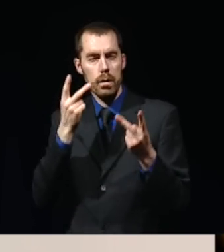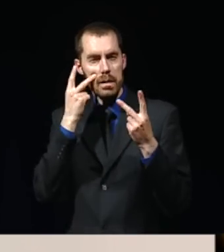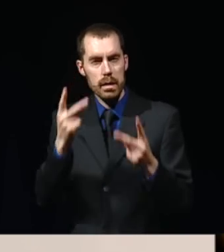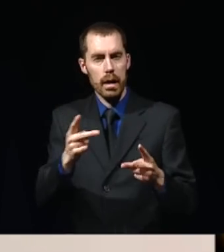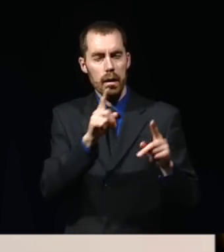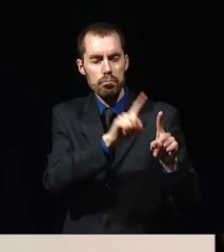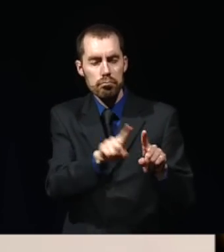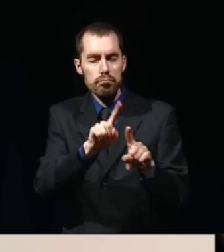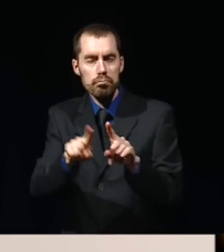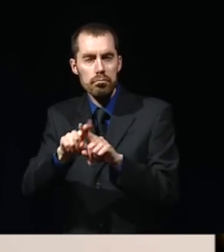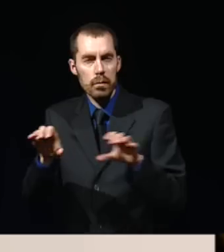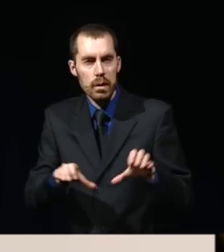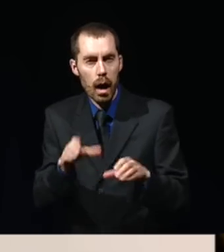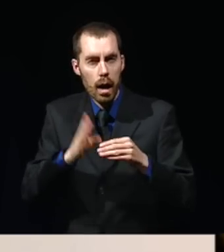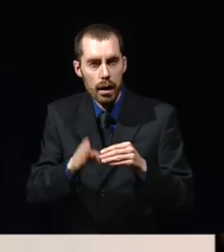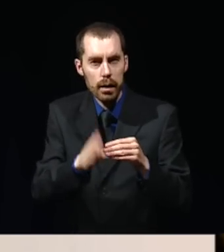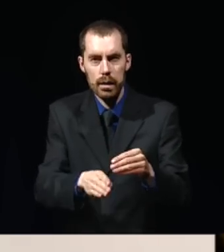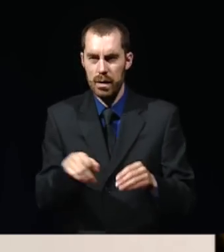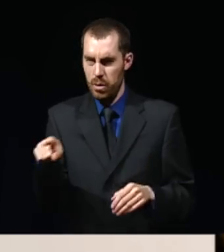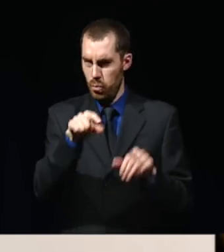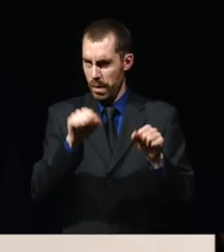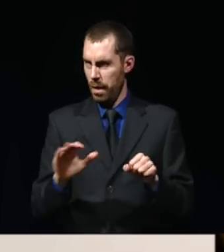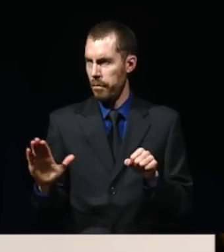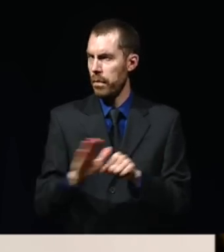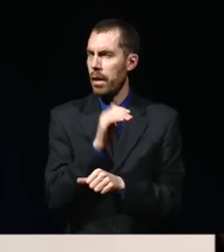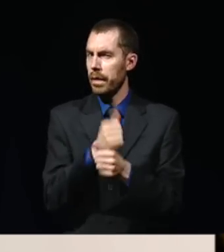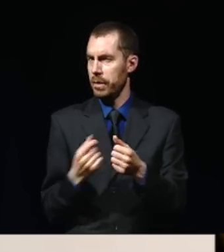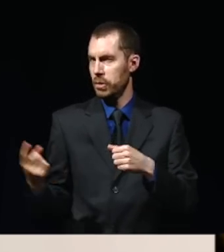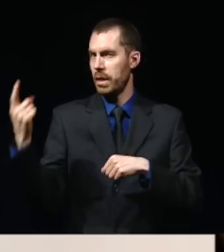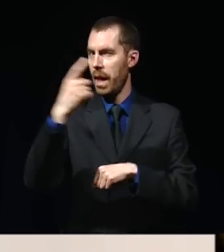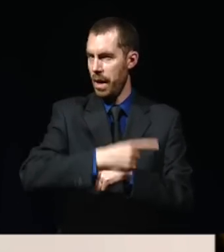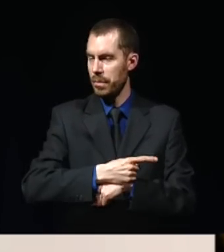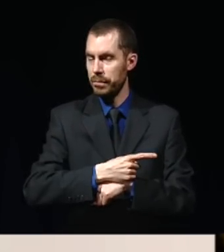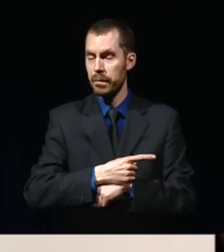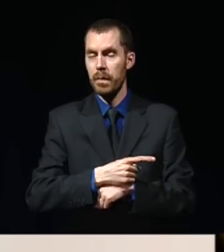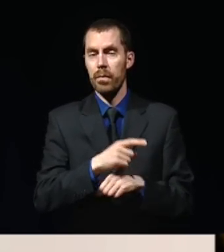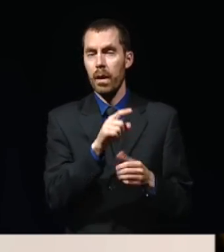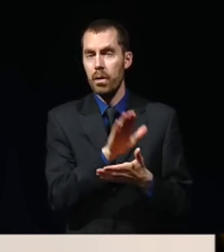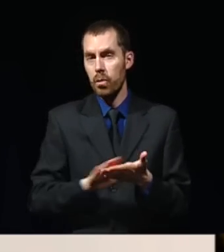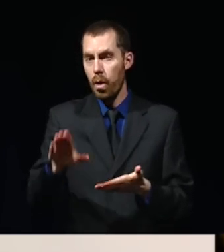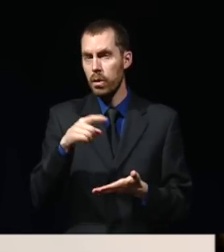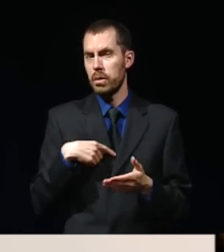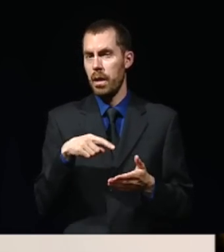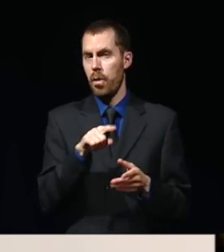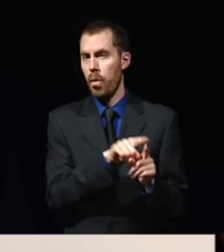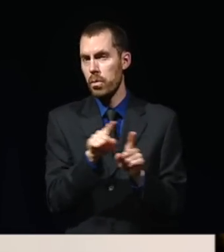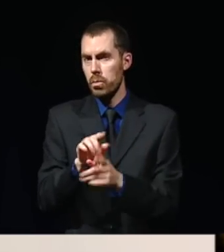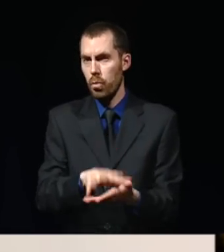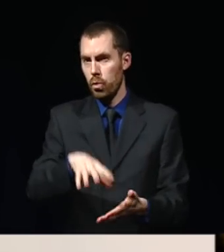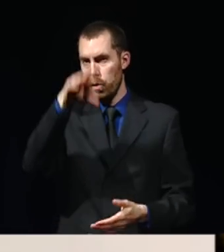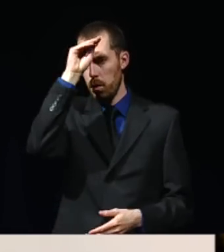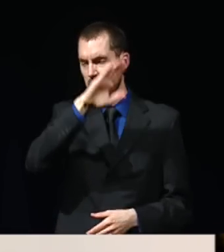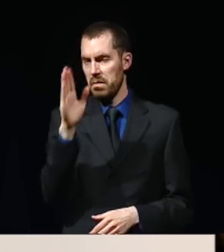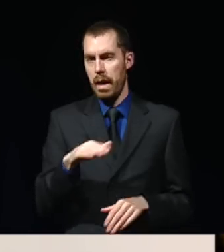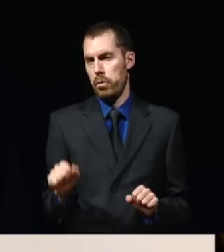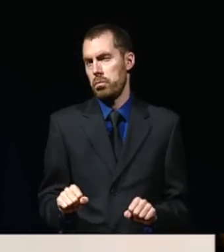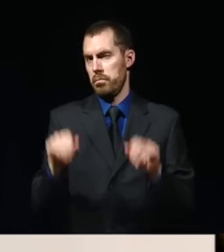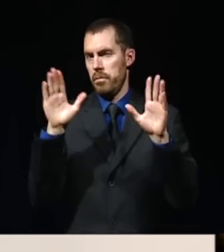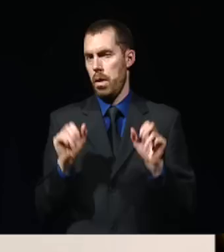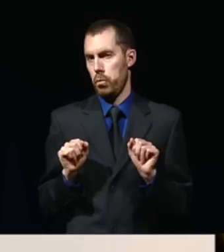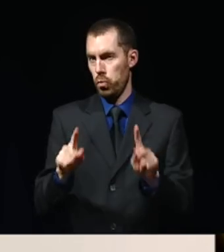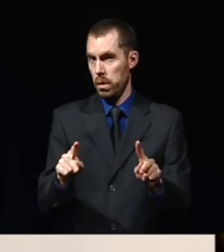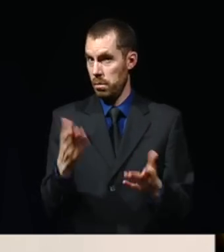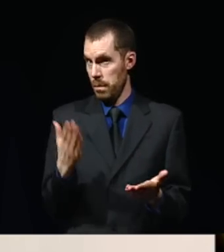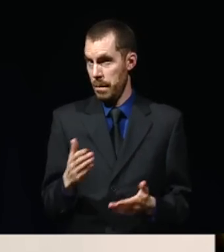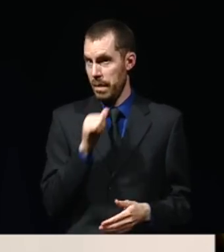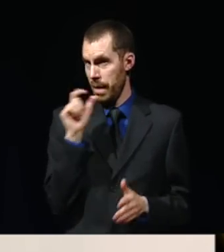you've done, you'll notice how much you can fit into each day. College also taught me to never let an opportunity go by. It may not come again. It